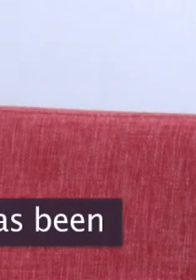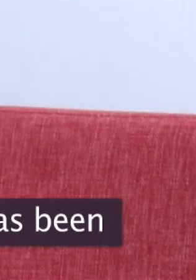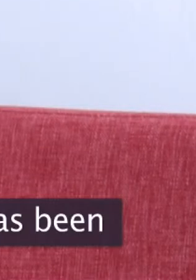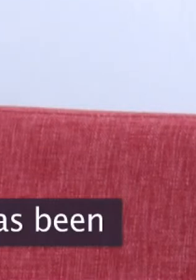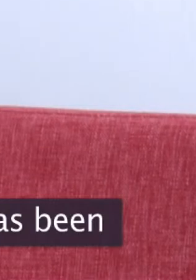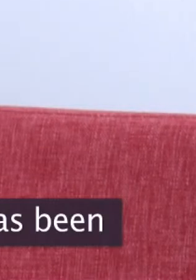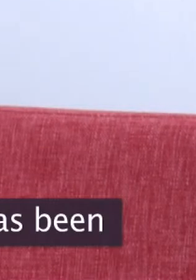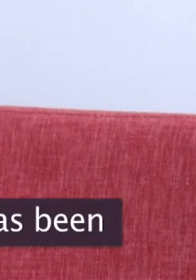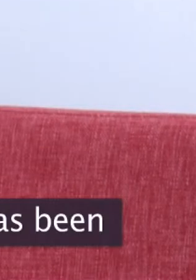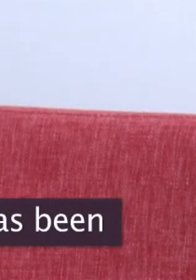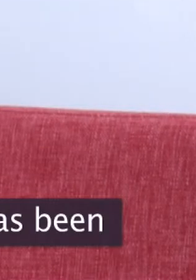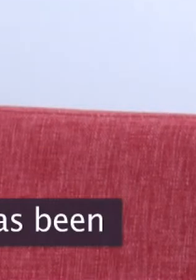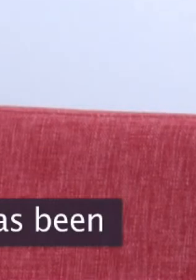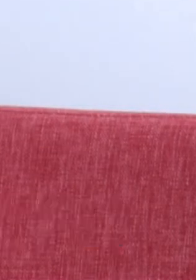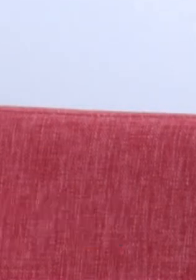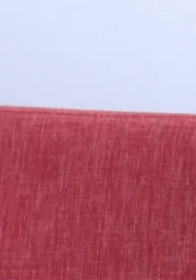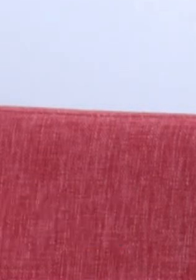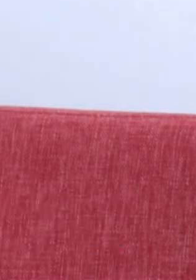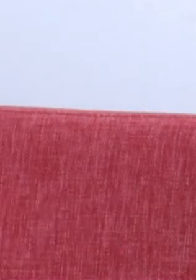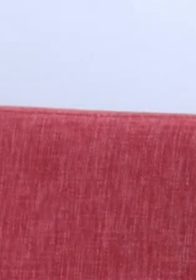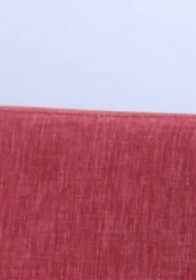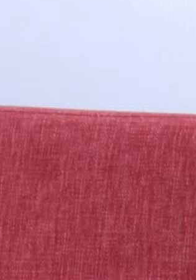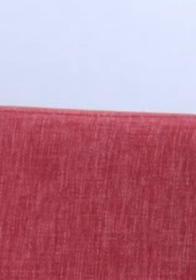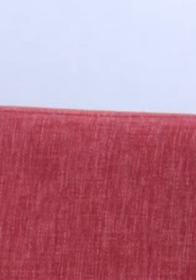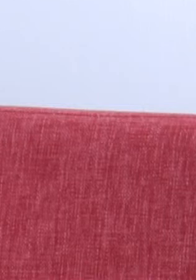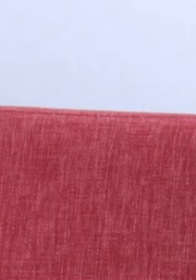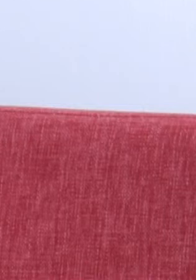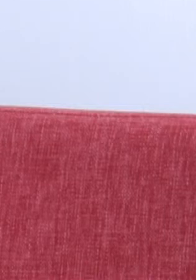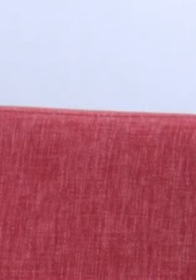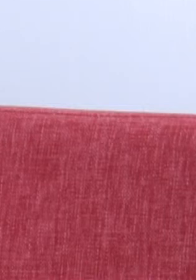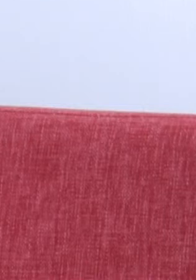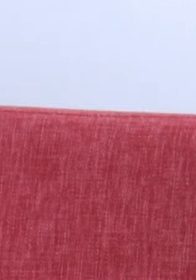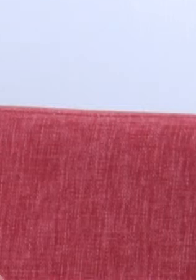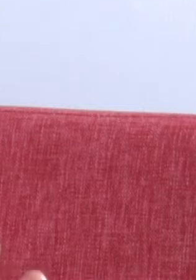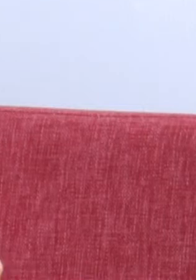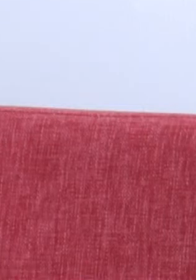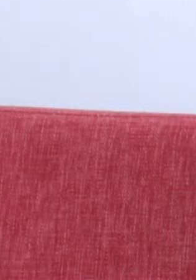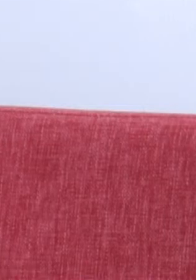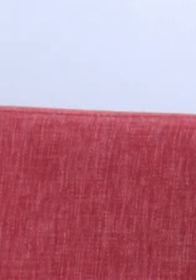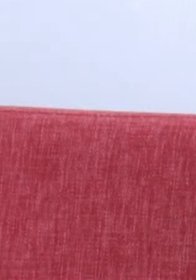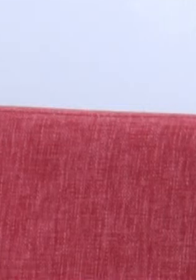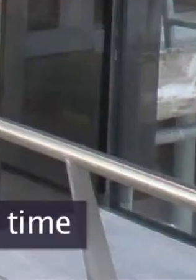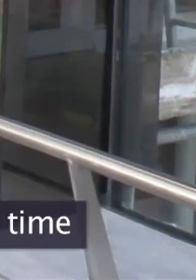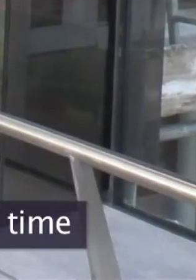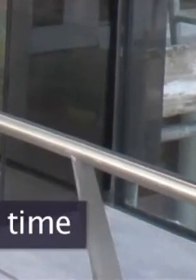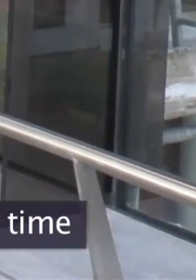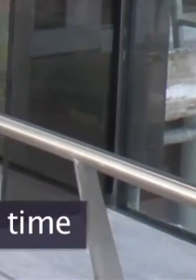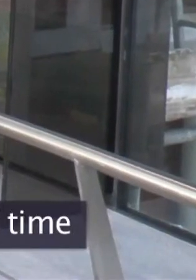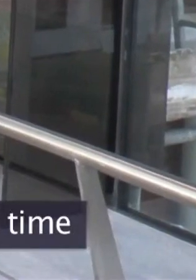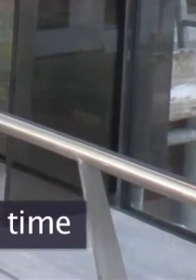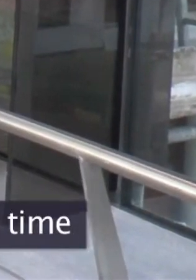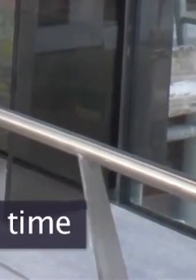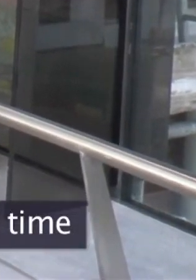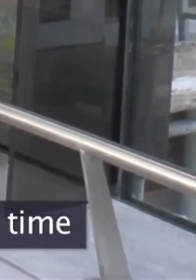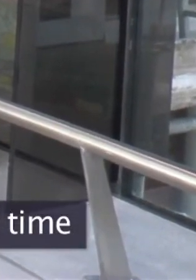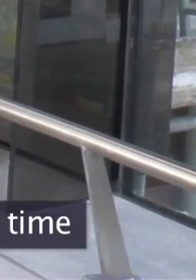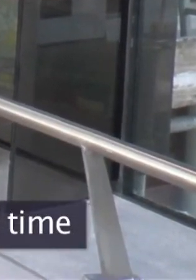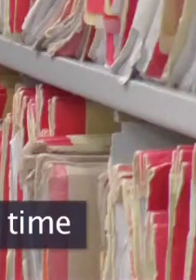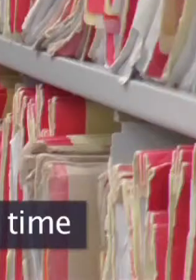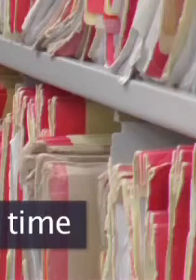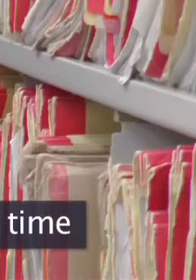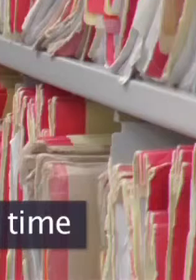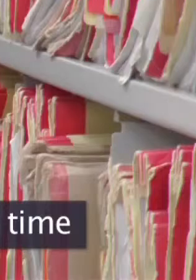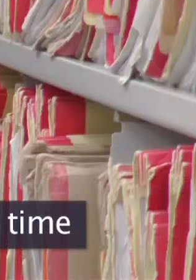has increased, communication has been increased as well. So I think that will stay. What I also would like to mention